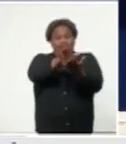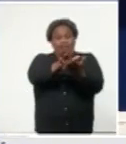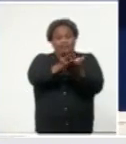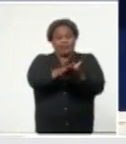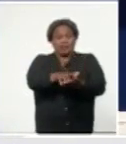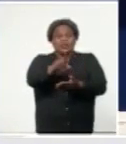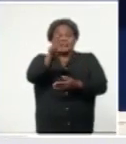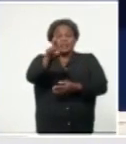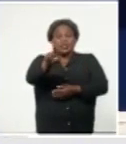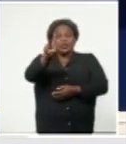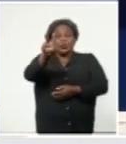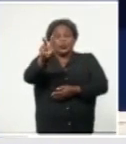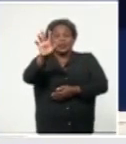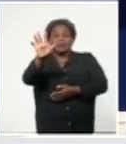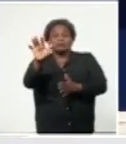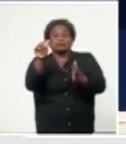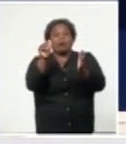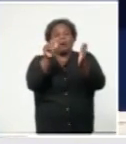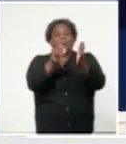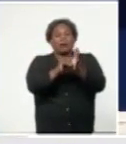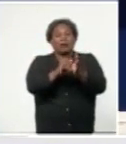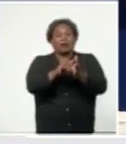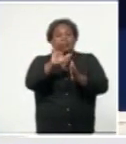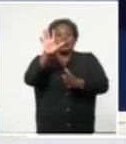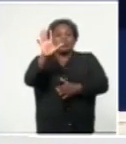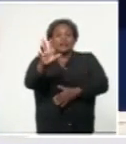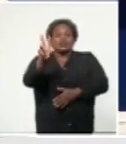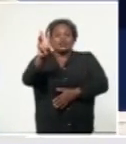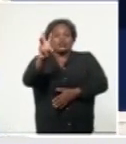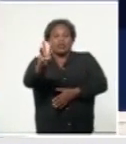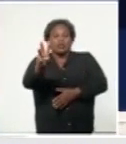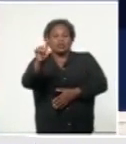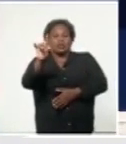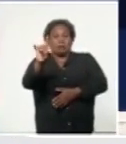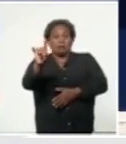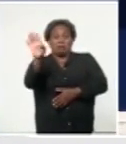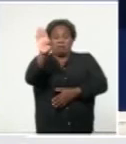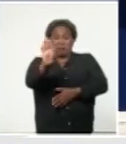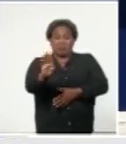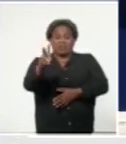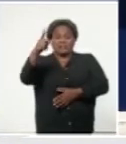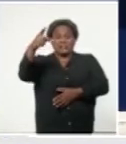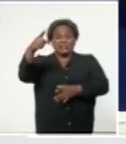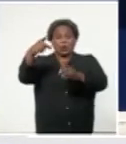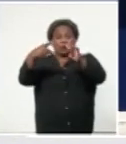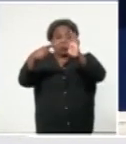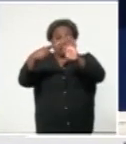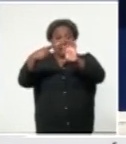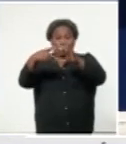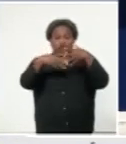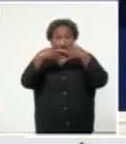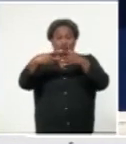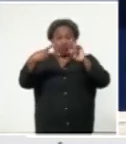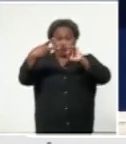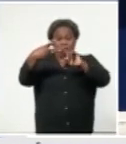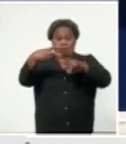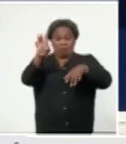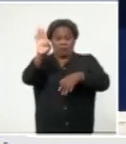38,693 cases with this disease were diagnosed yesterday, and a very high number.